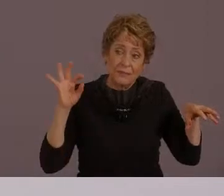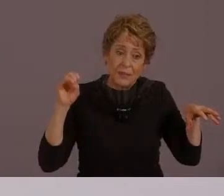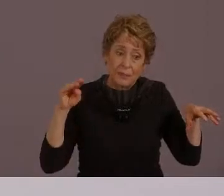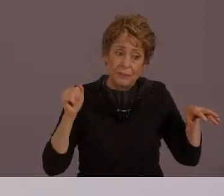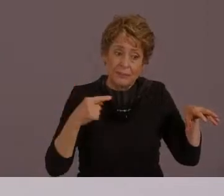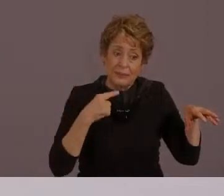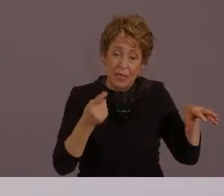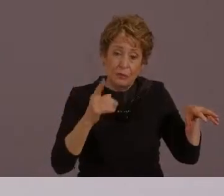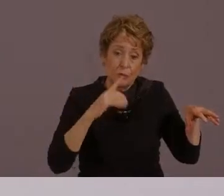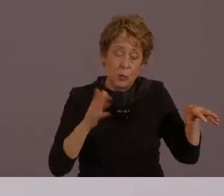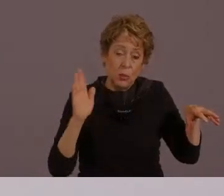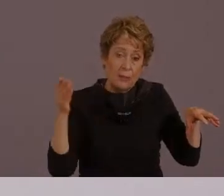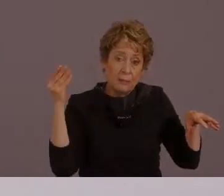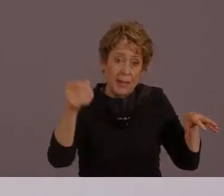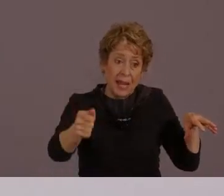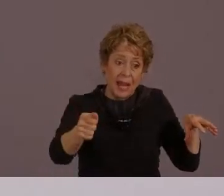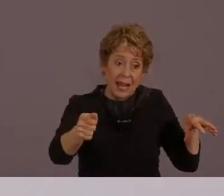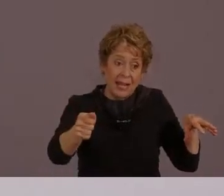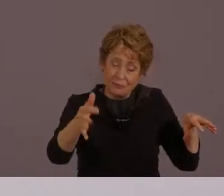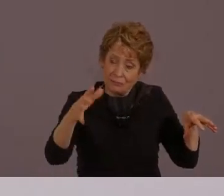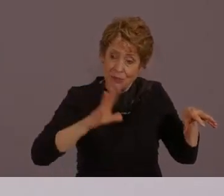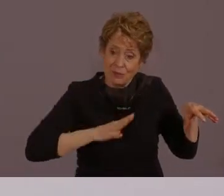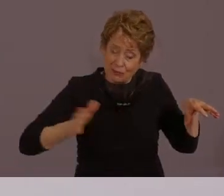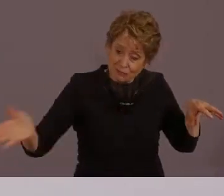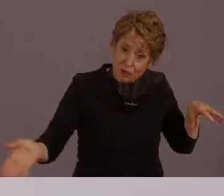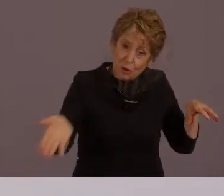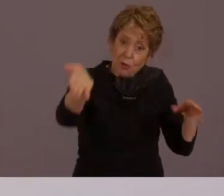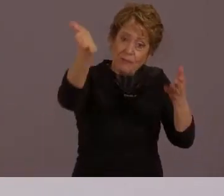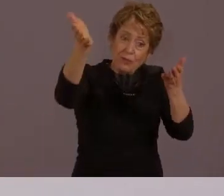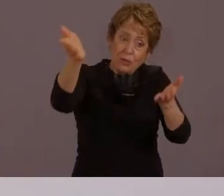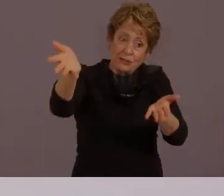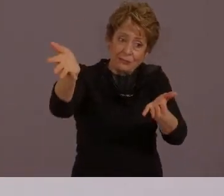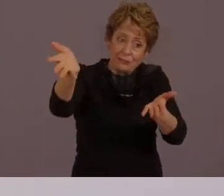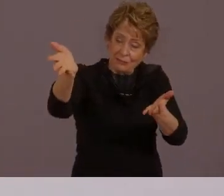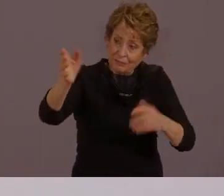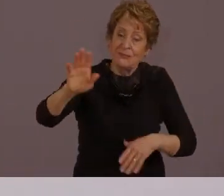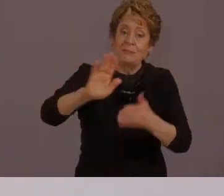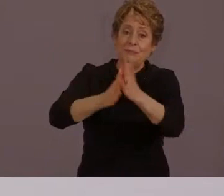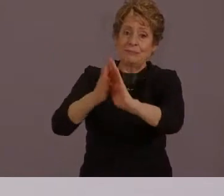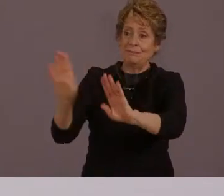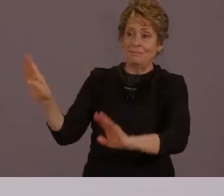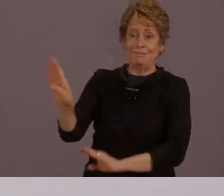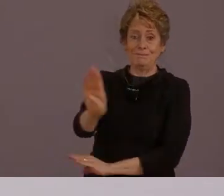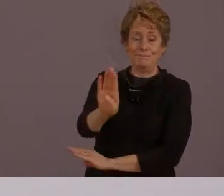necessary resources and staffing, we will let them work directly with FEMA on that.